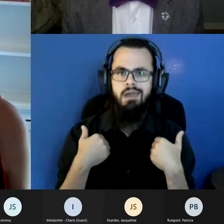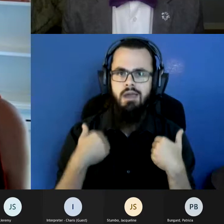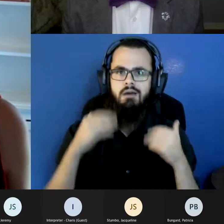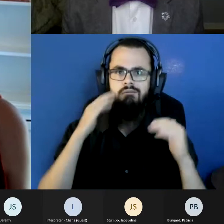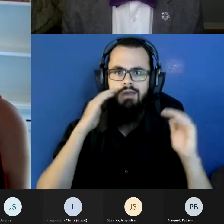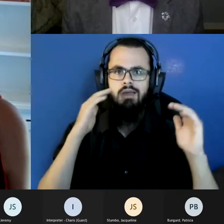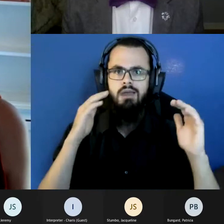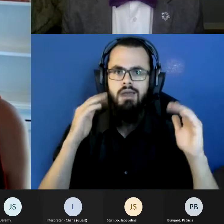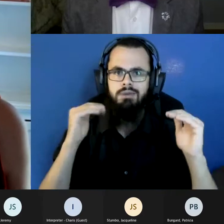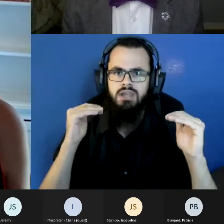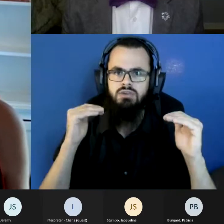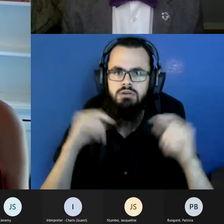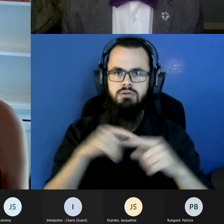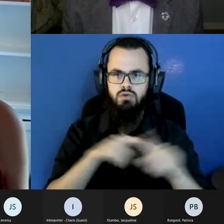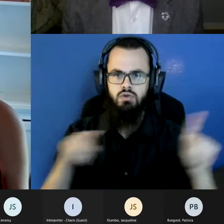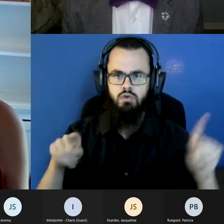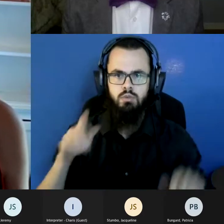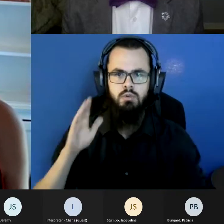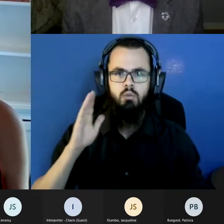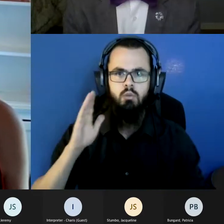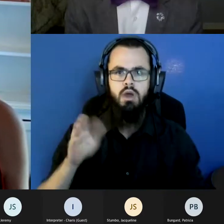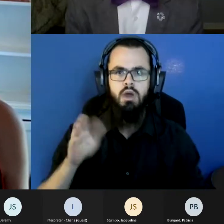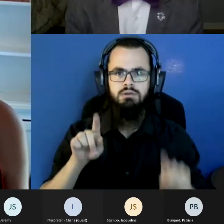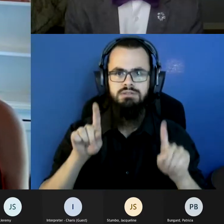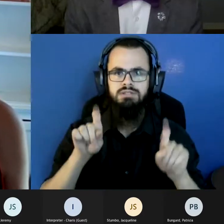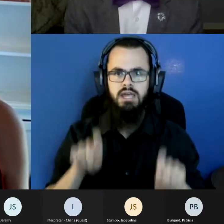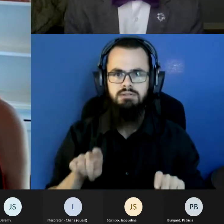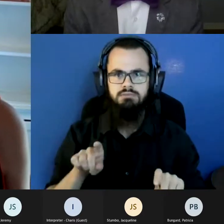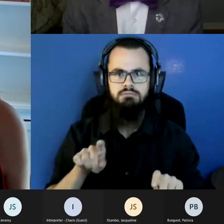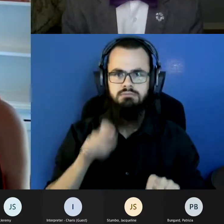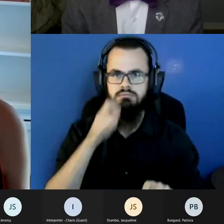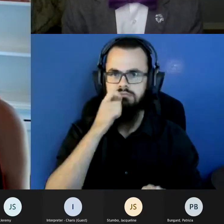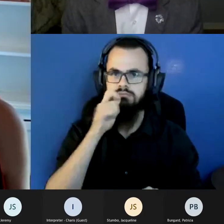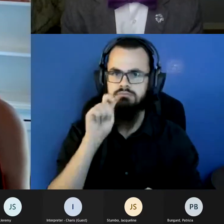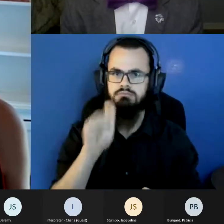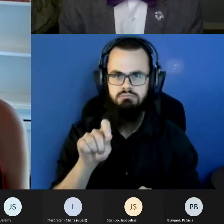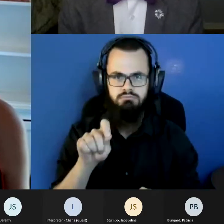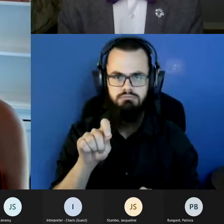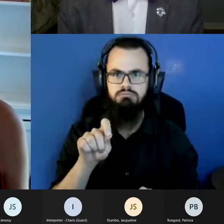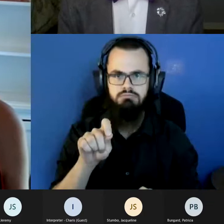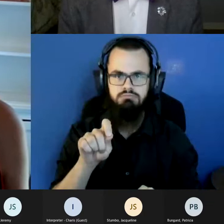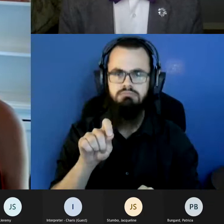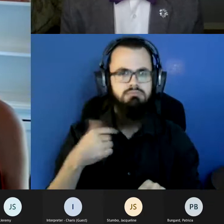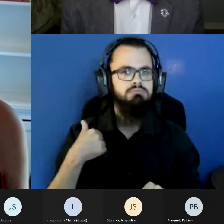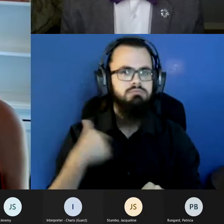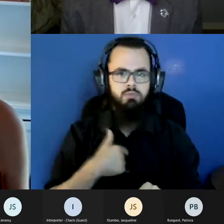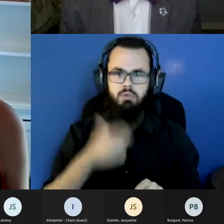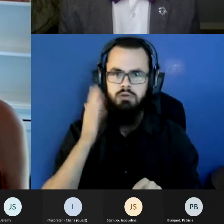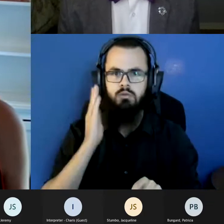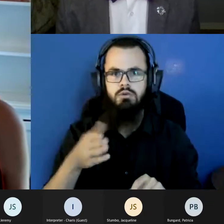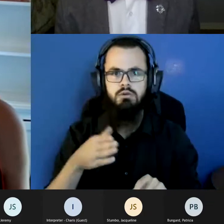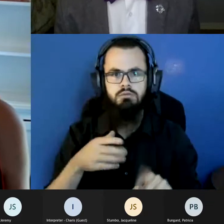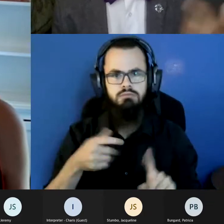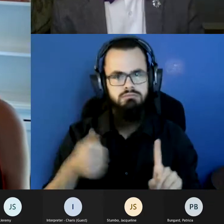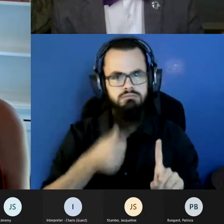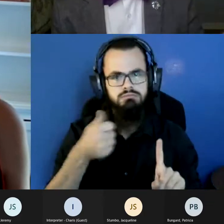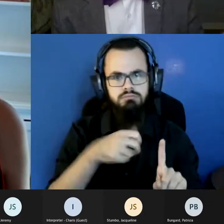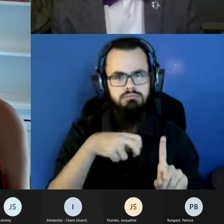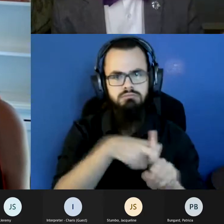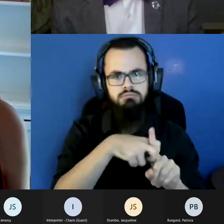test, and we will be holding individuals accountable to that. What that process looks